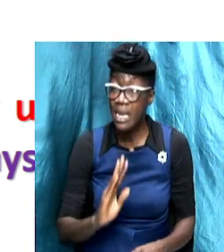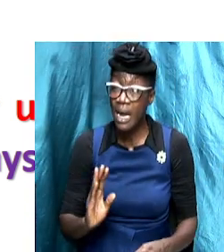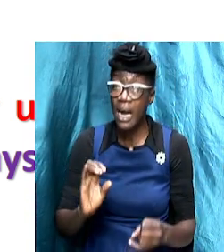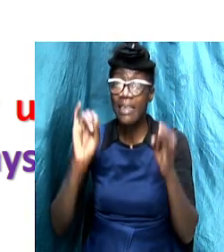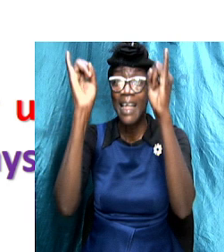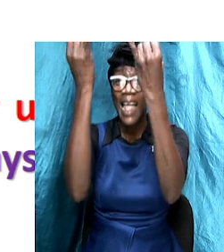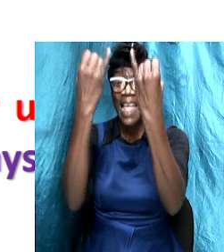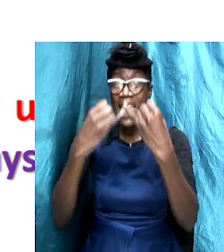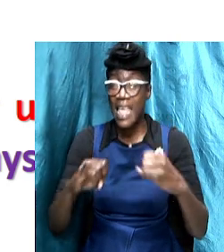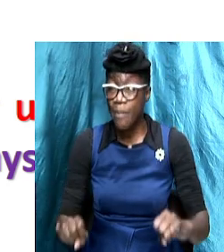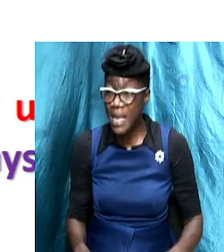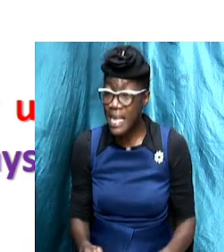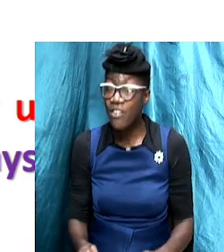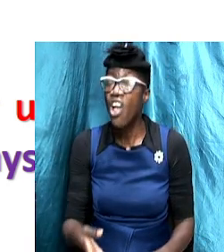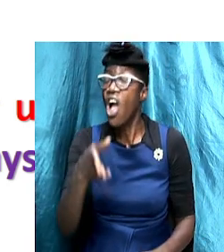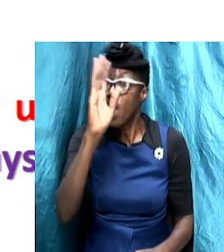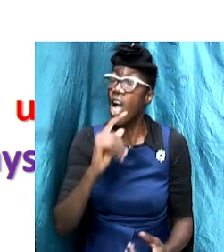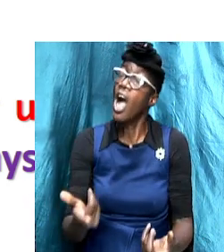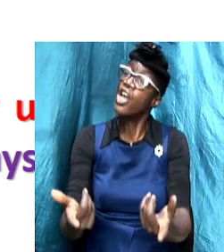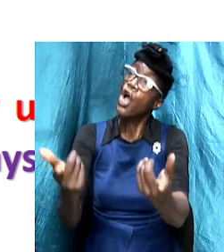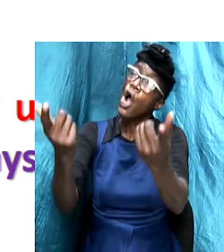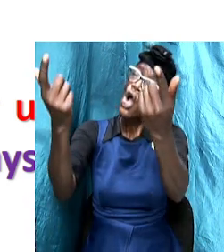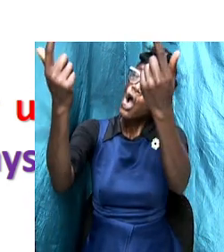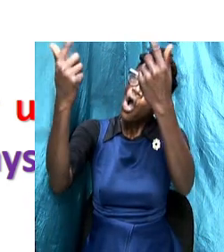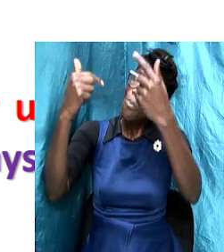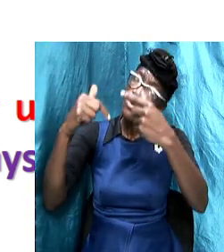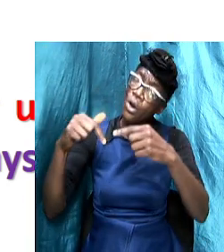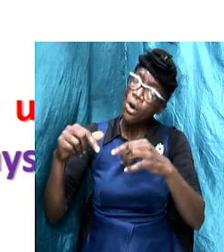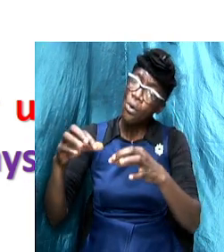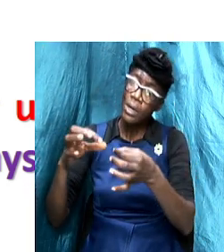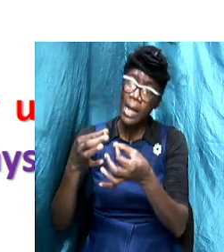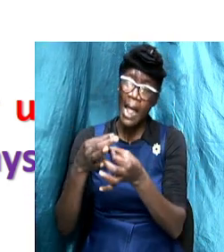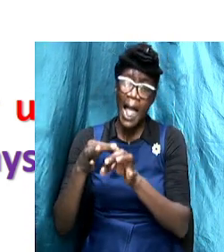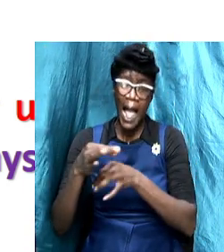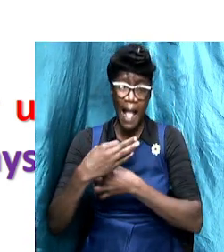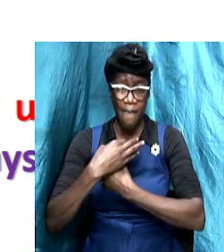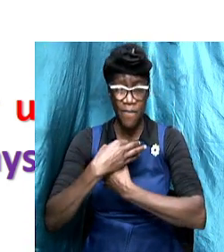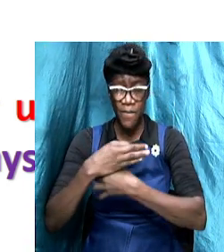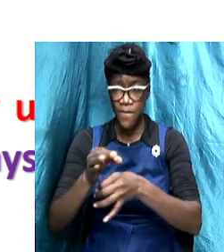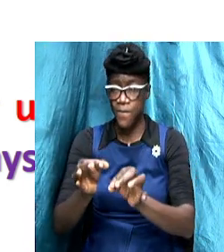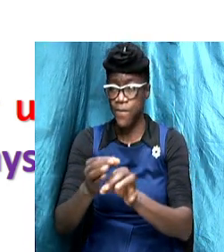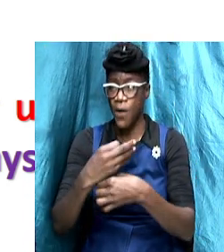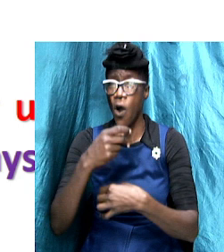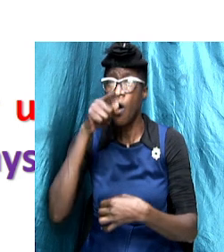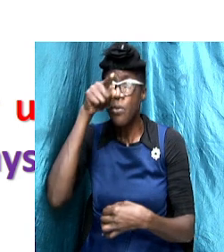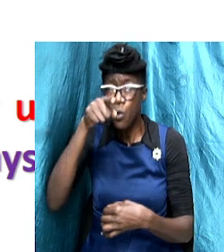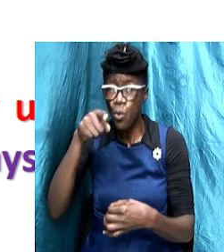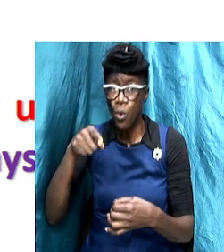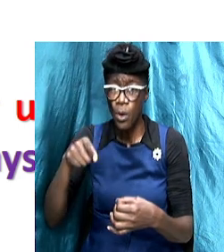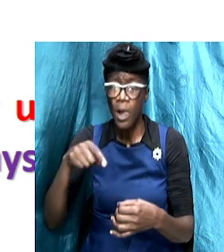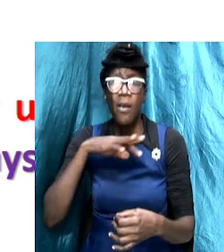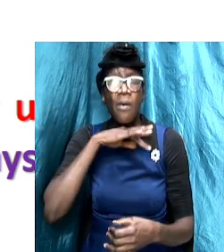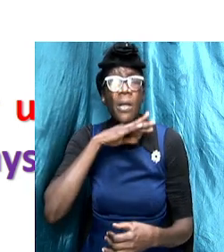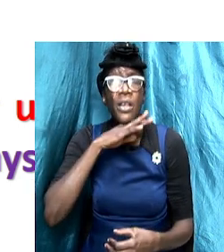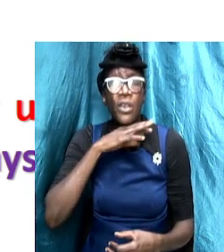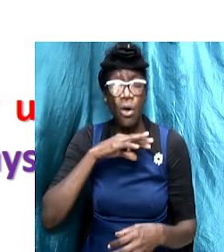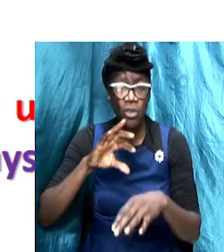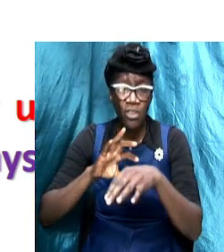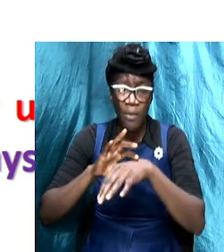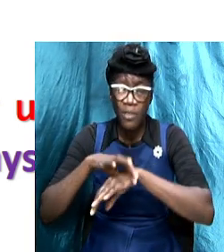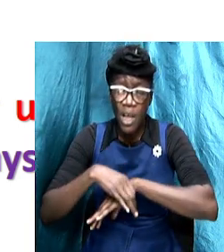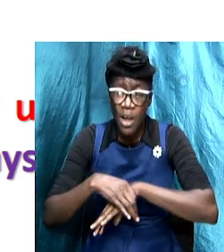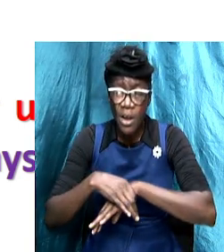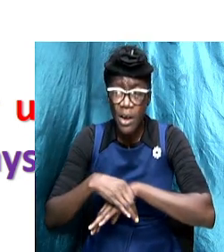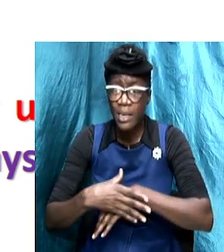Amen. God was the one who came down and he formed you from the dust of the earth. Hallelujah. God was the one who